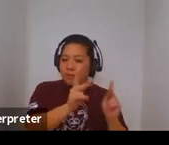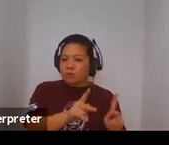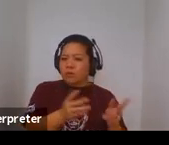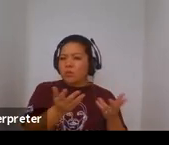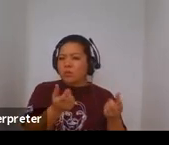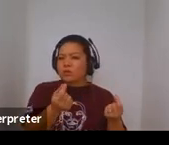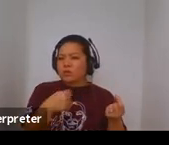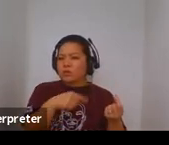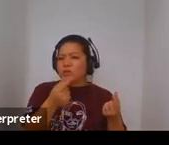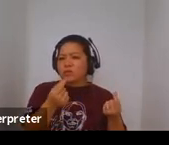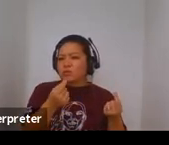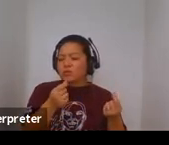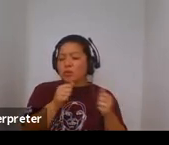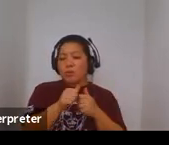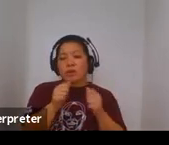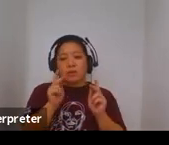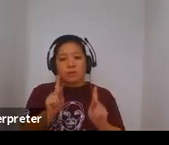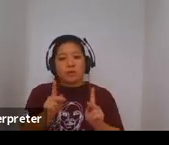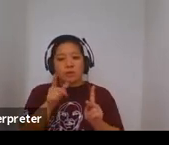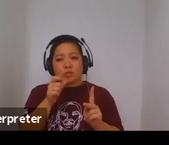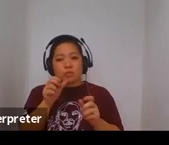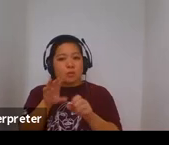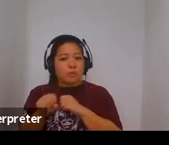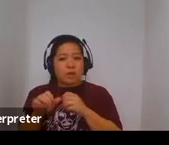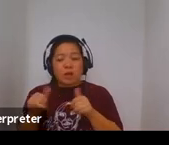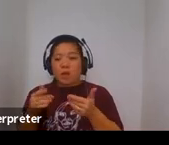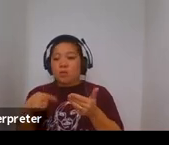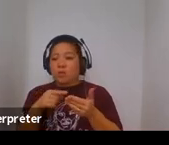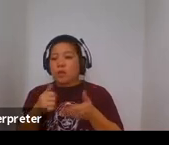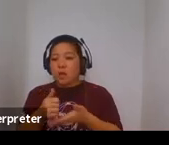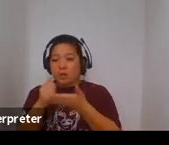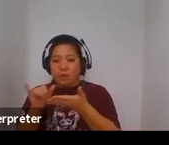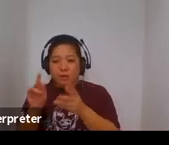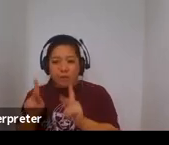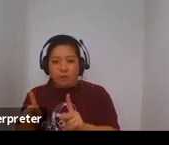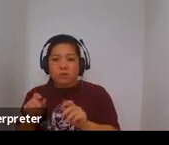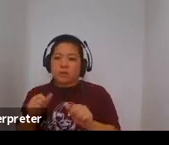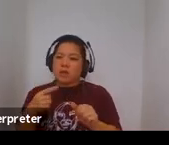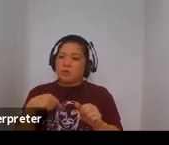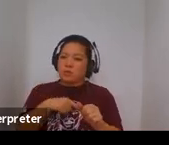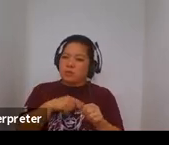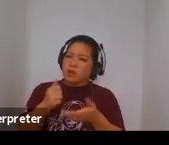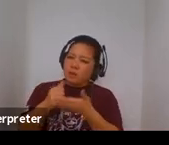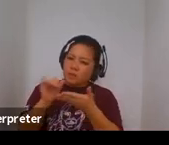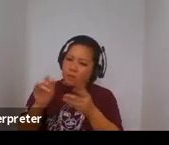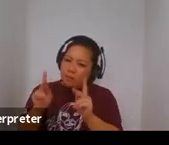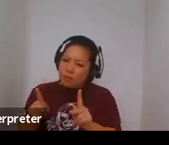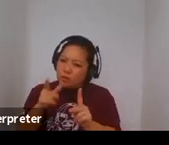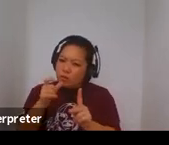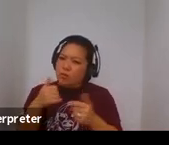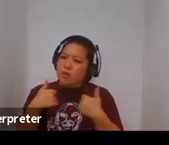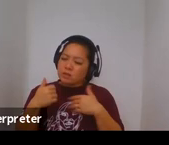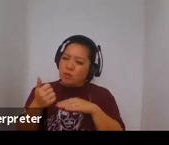do we do? How do we engage with, how do we rehabilitate can we rehabilitate people that have caused